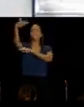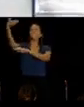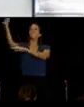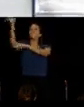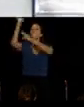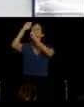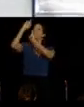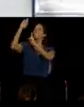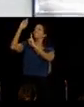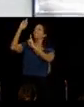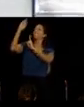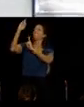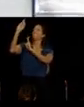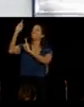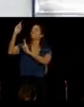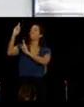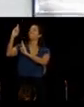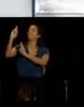gallantly